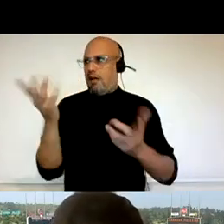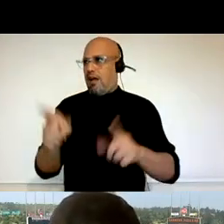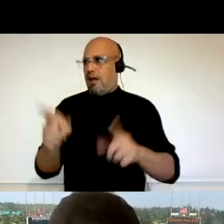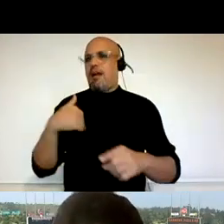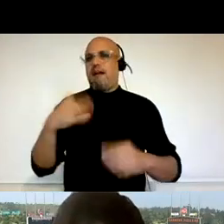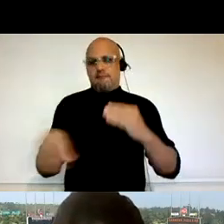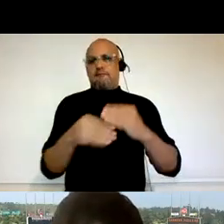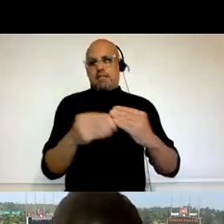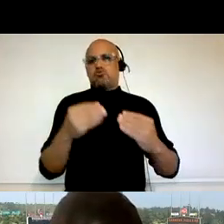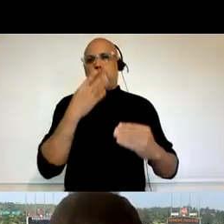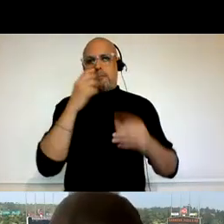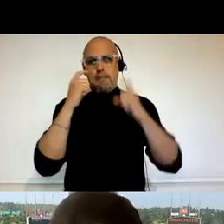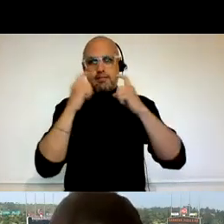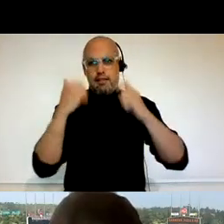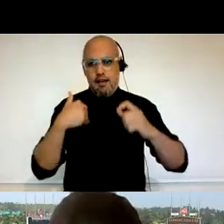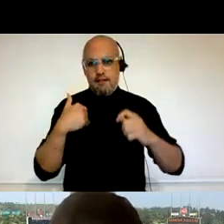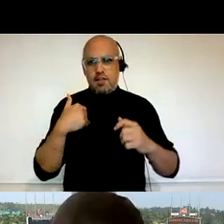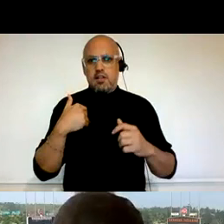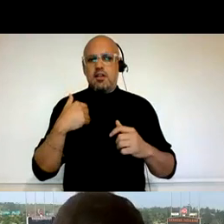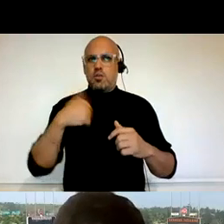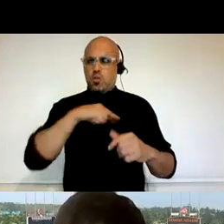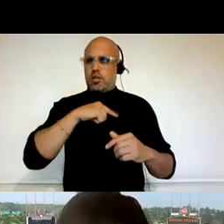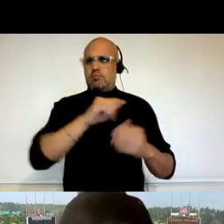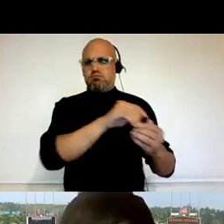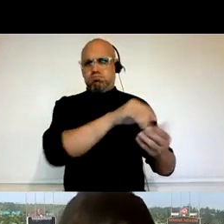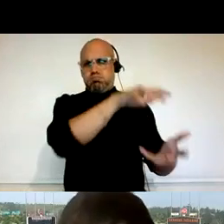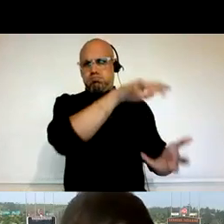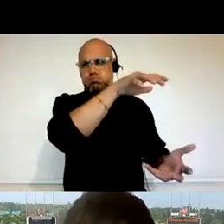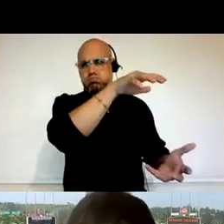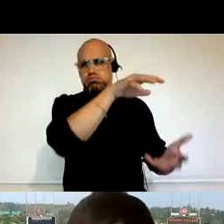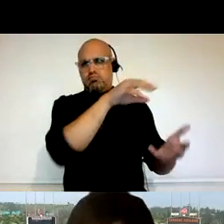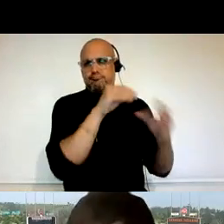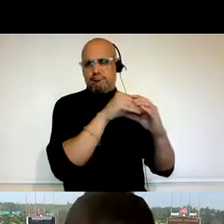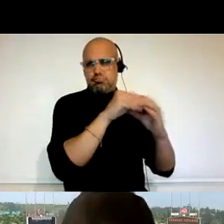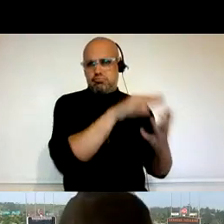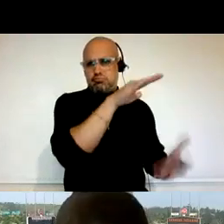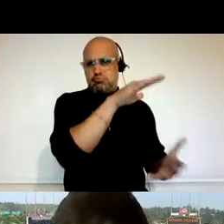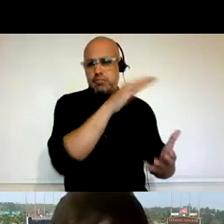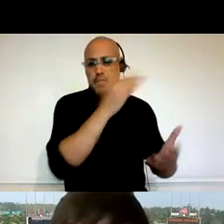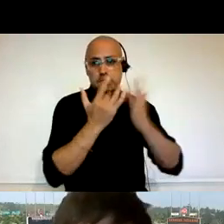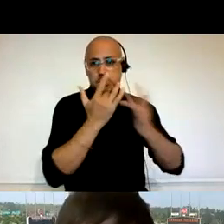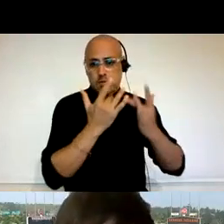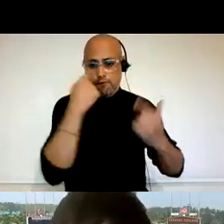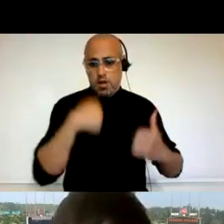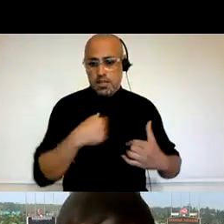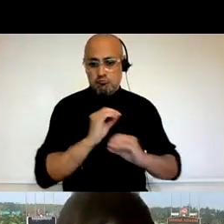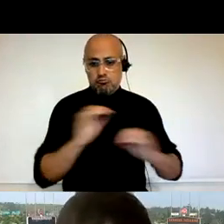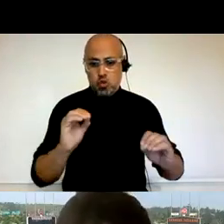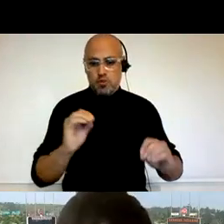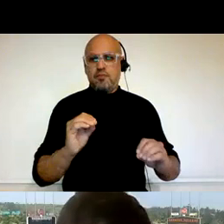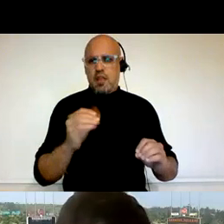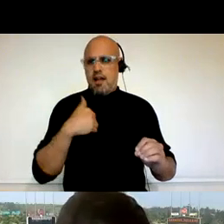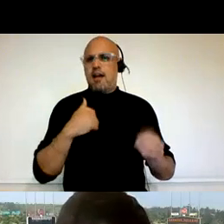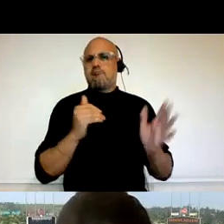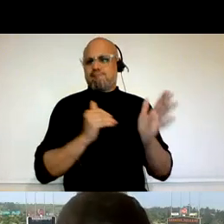extras. We have been very good at stockpiling them. There is no shortage for us. We have millions in